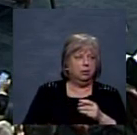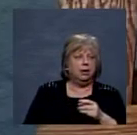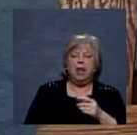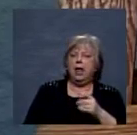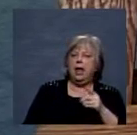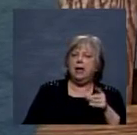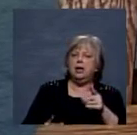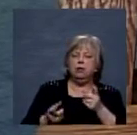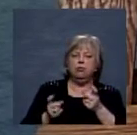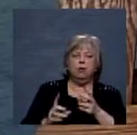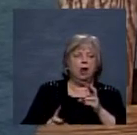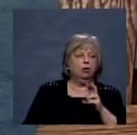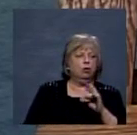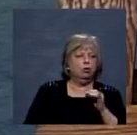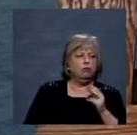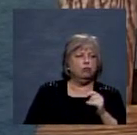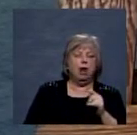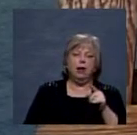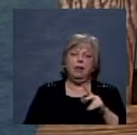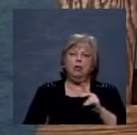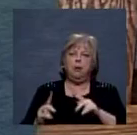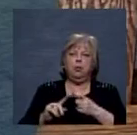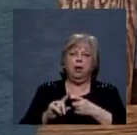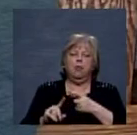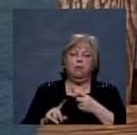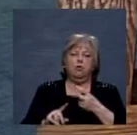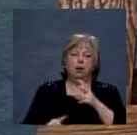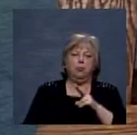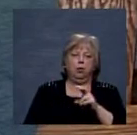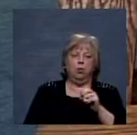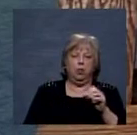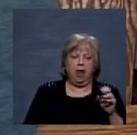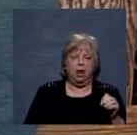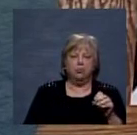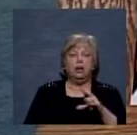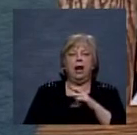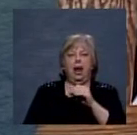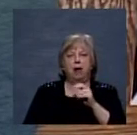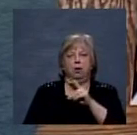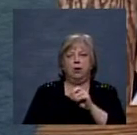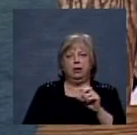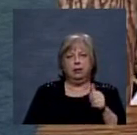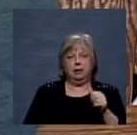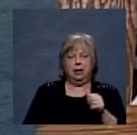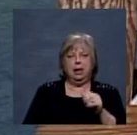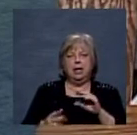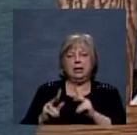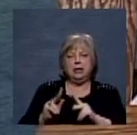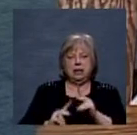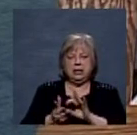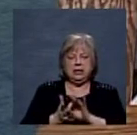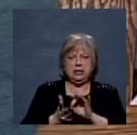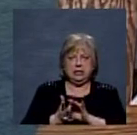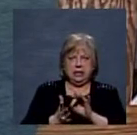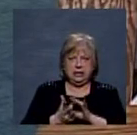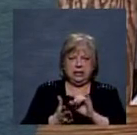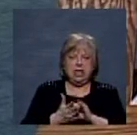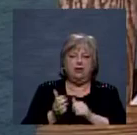these numbers come from the census from 2000 and 2010. Those are the latest numbers that we